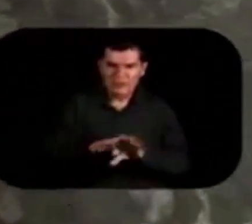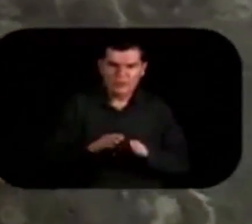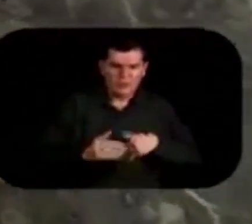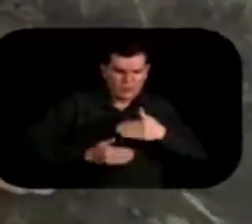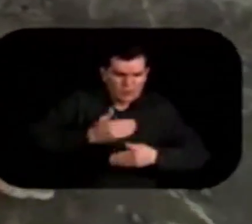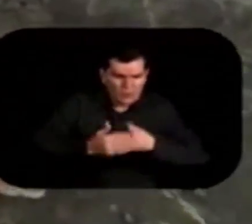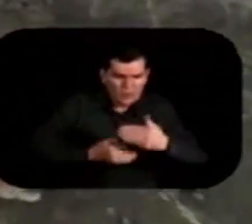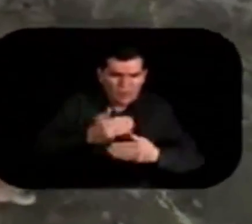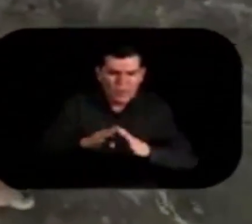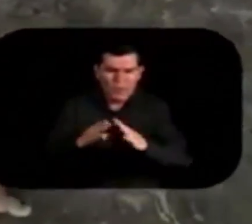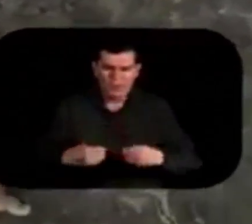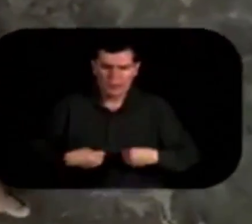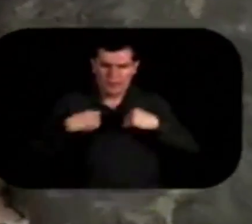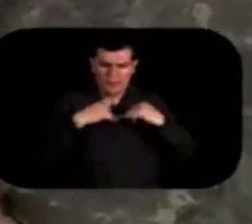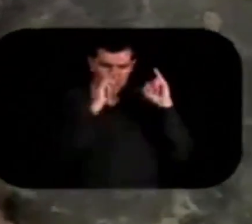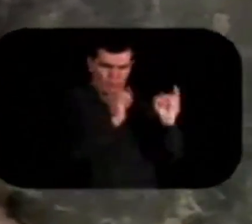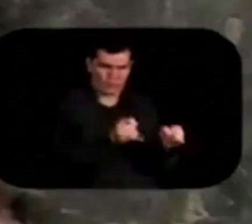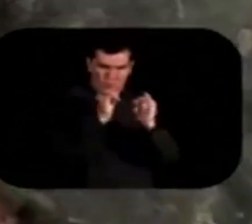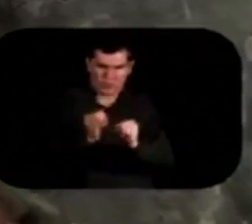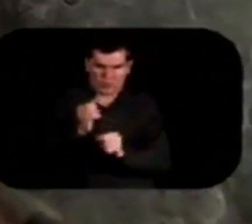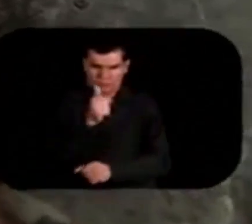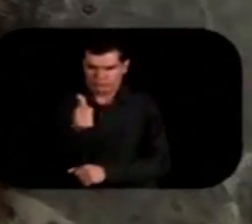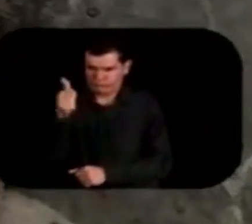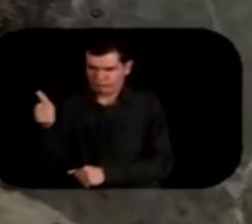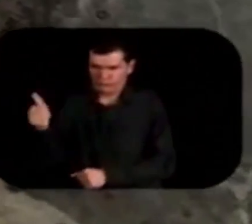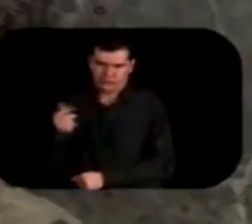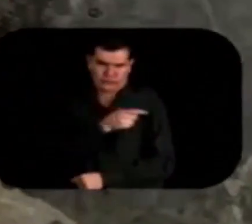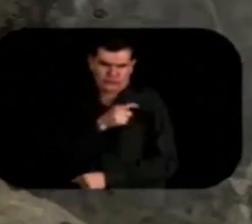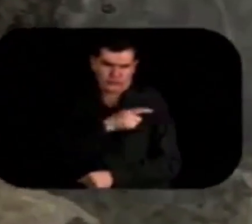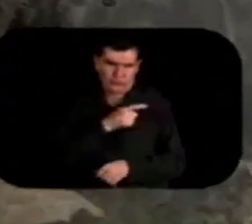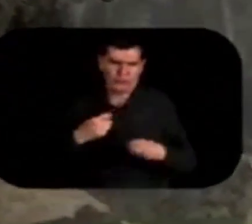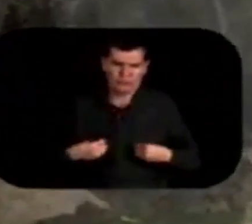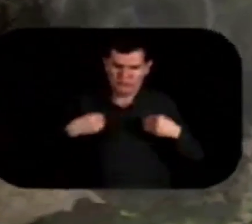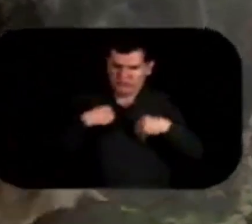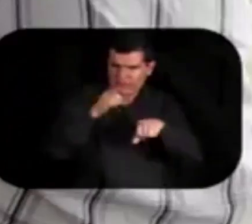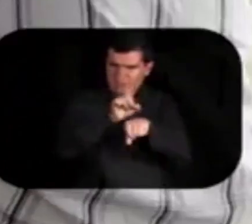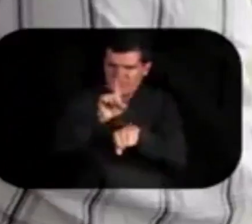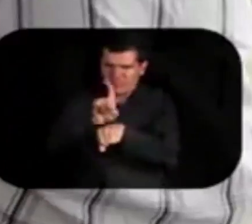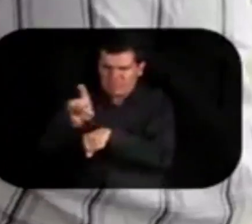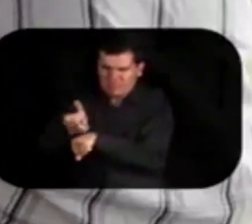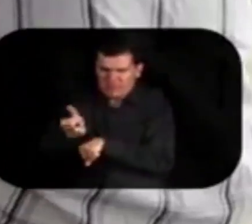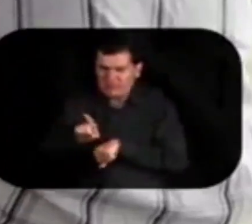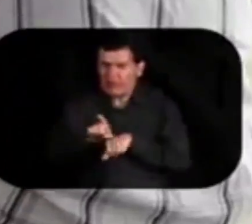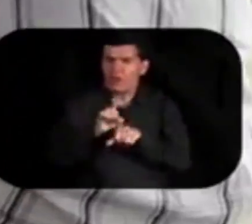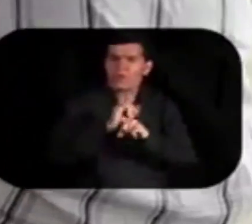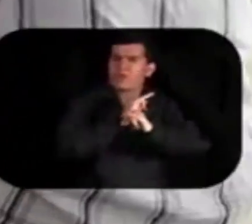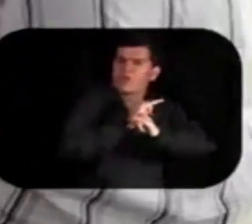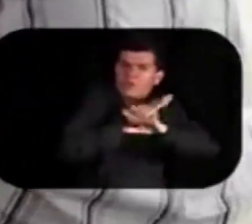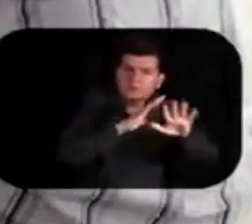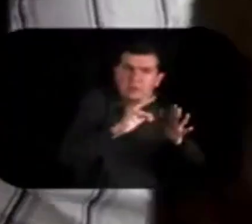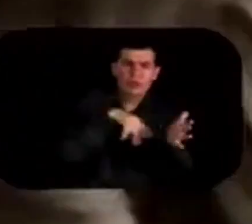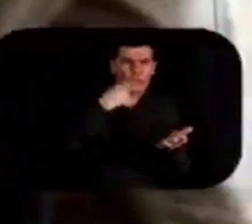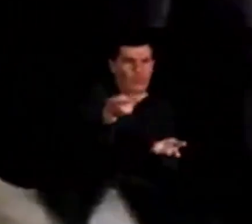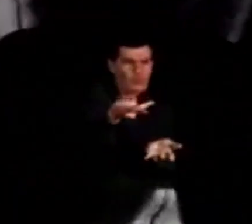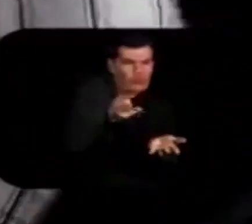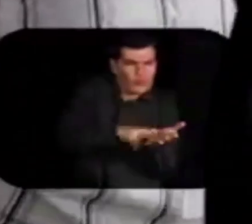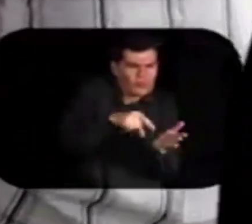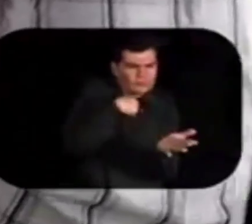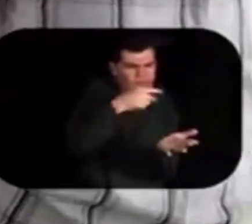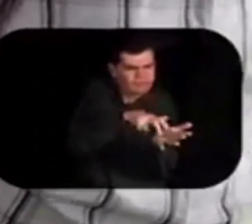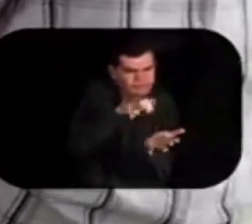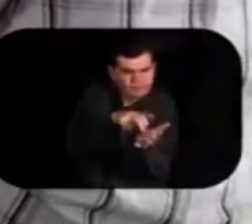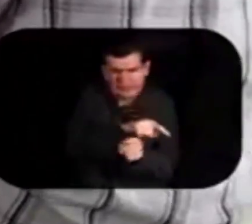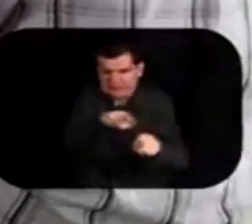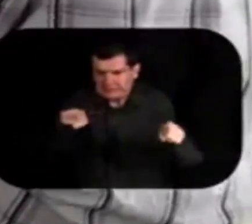rehabilitation process and the process to lead an independent life, the process of a daily routine, and we inform